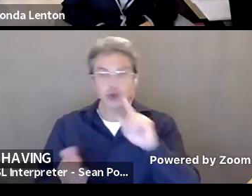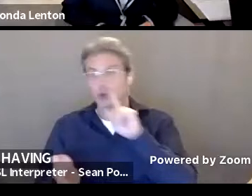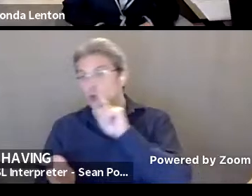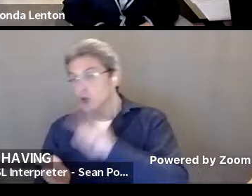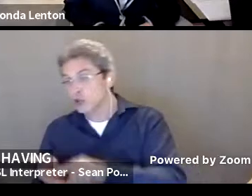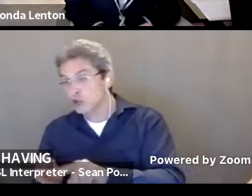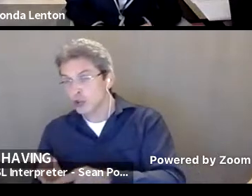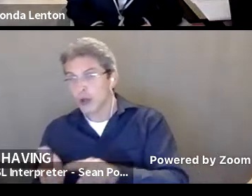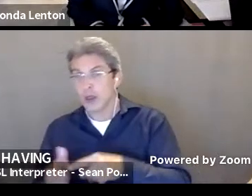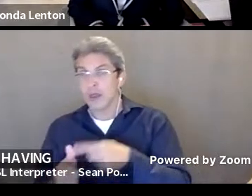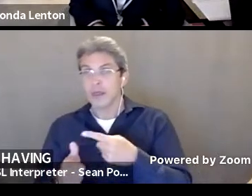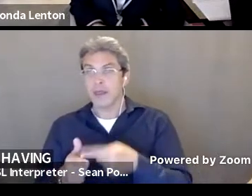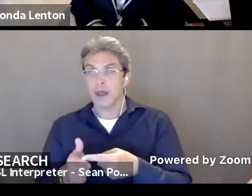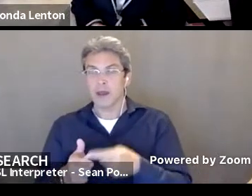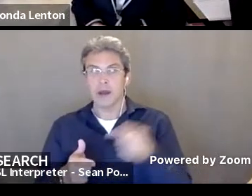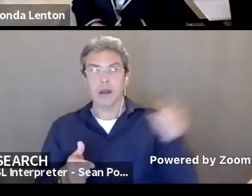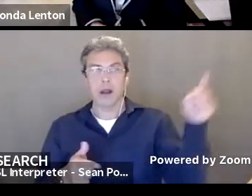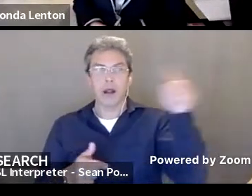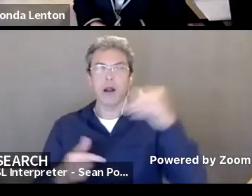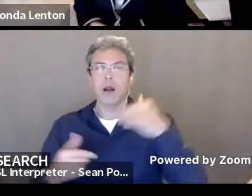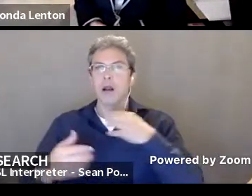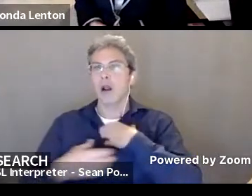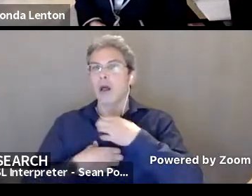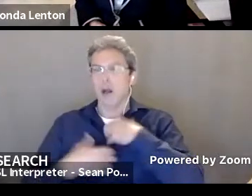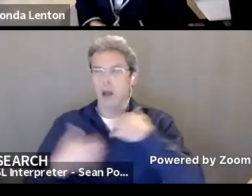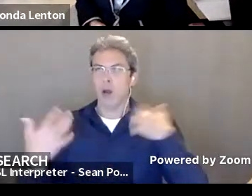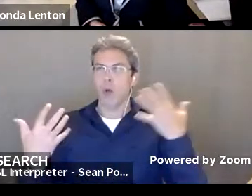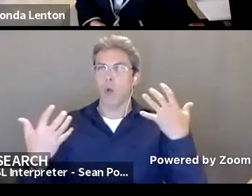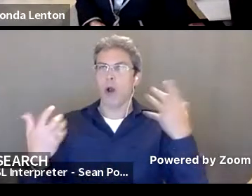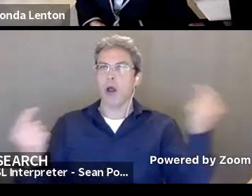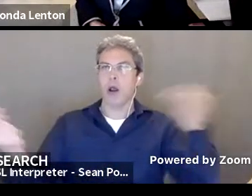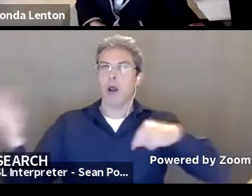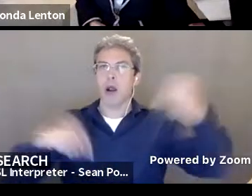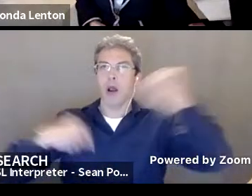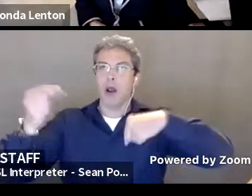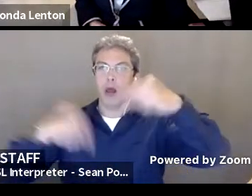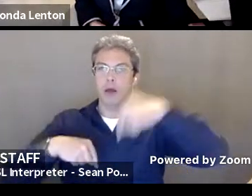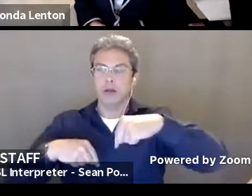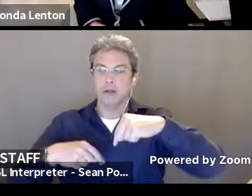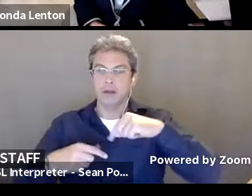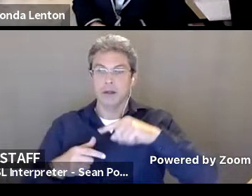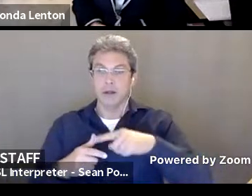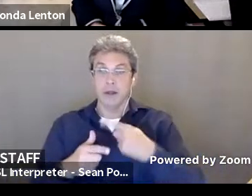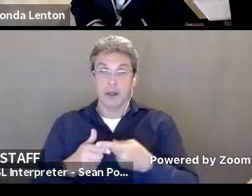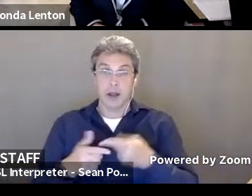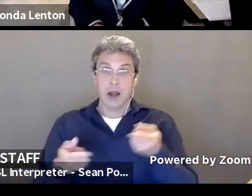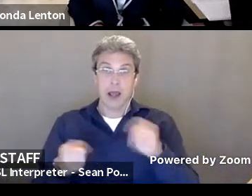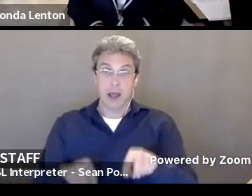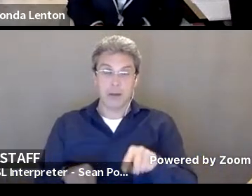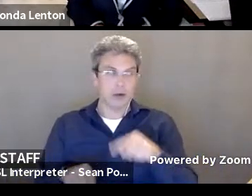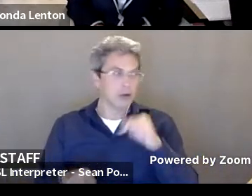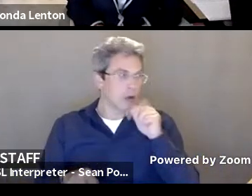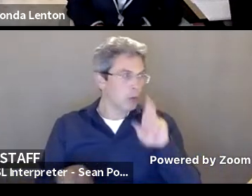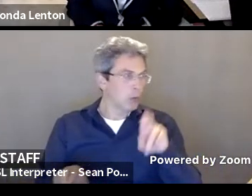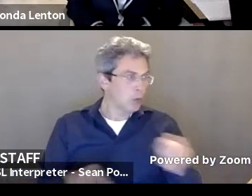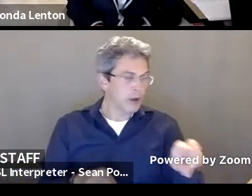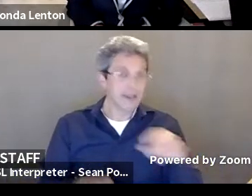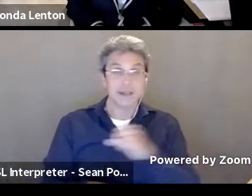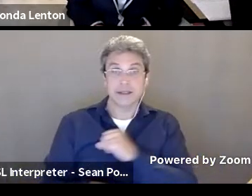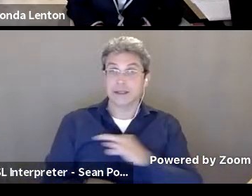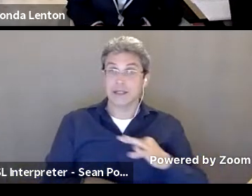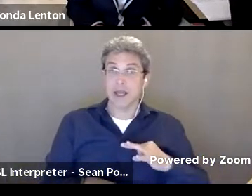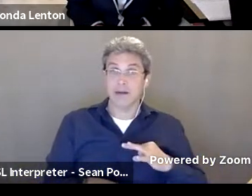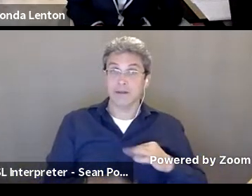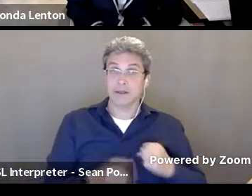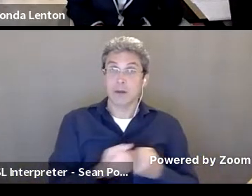pressures to bring staff onto campus as well. And our staff may not be ready to do that. We also may not